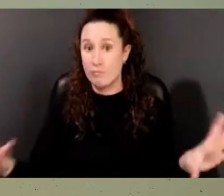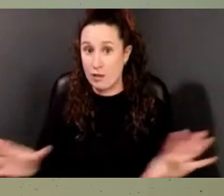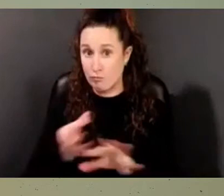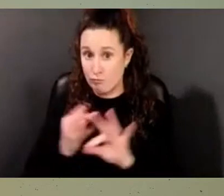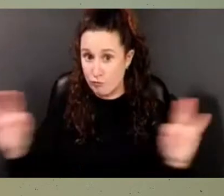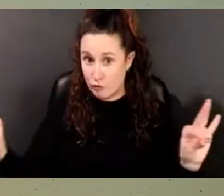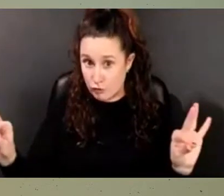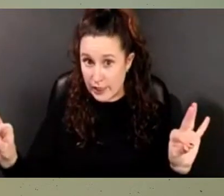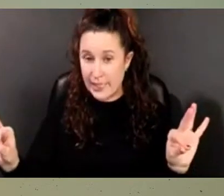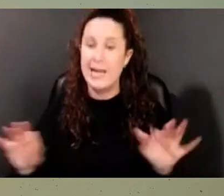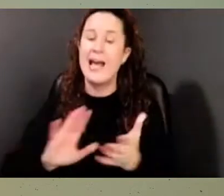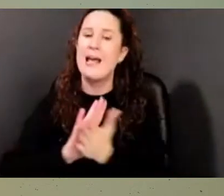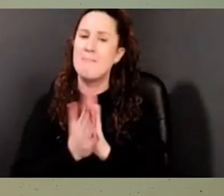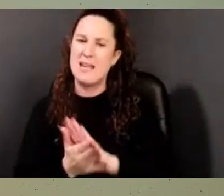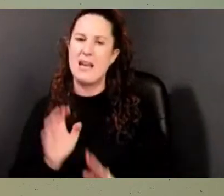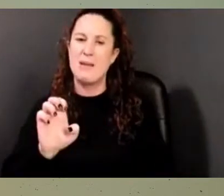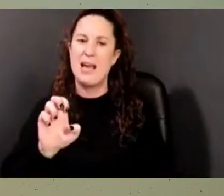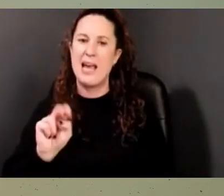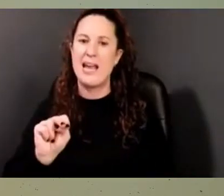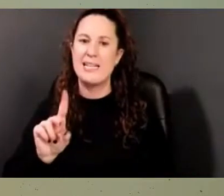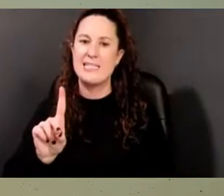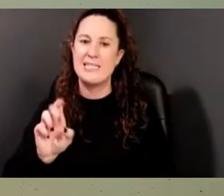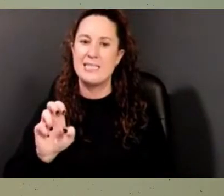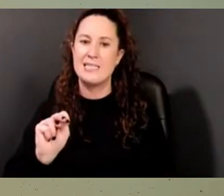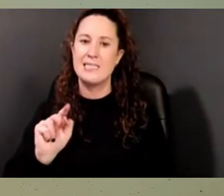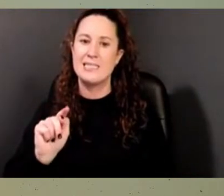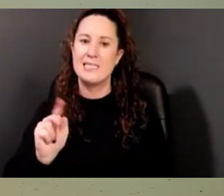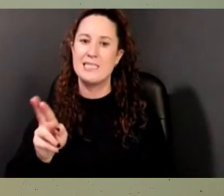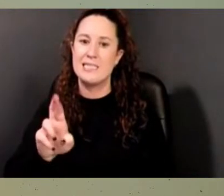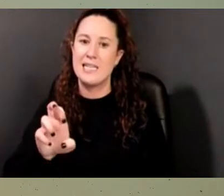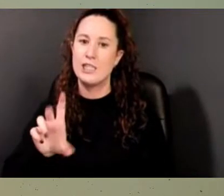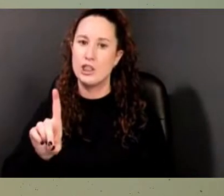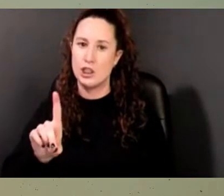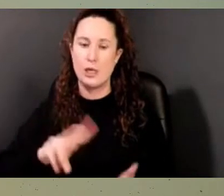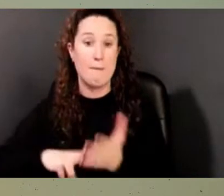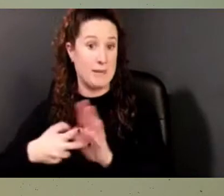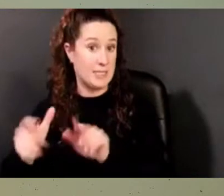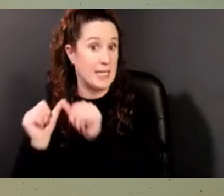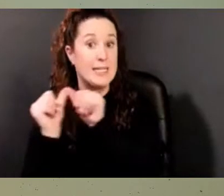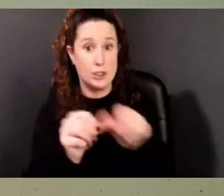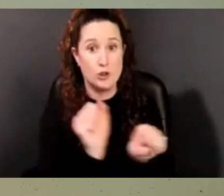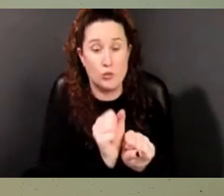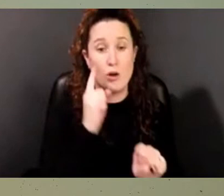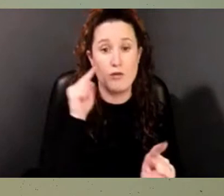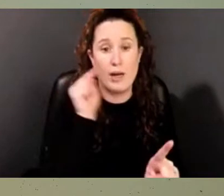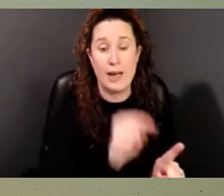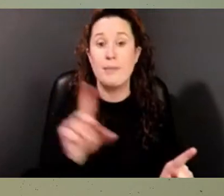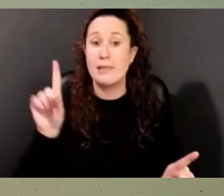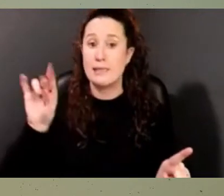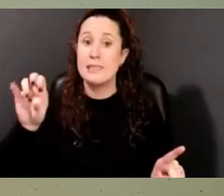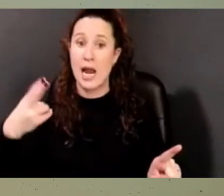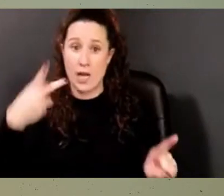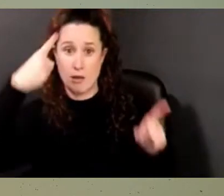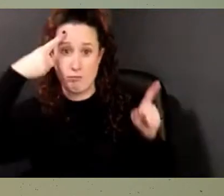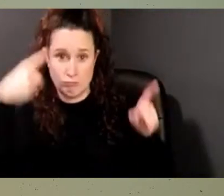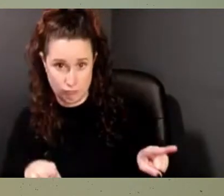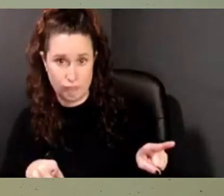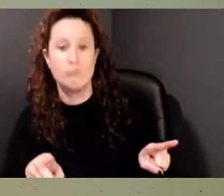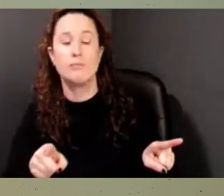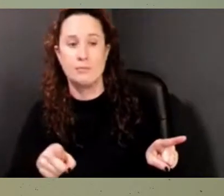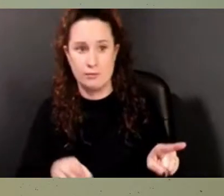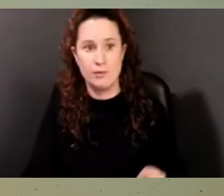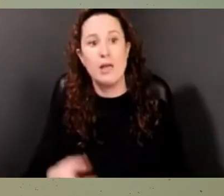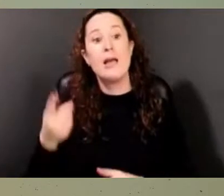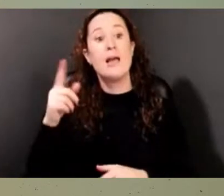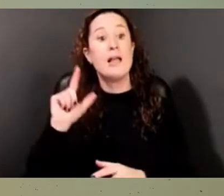indentured to John Dickinson, so they continued to work for him, and that was done with Dinah's consent. In November of 1792, we know